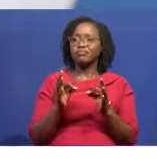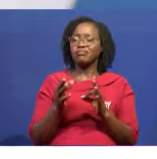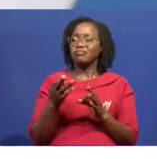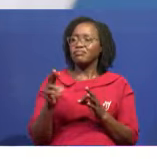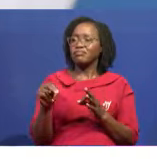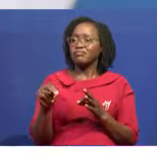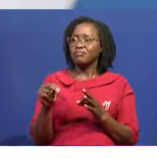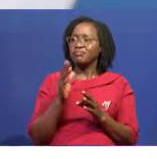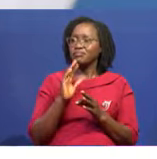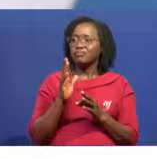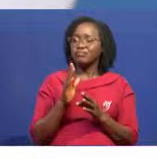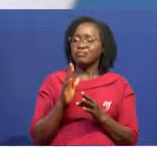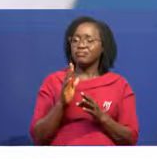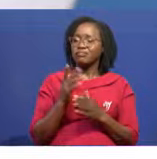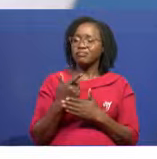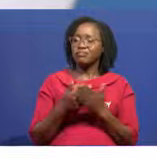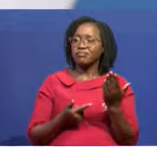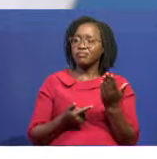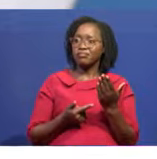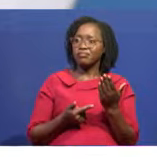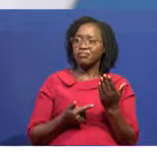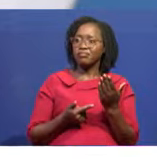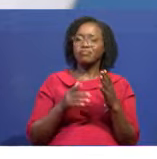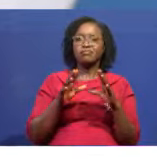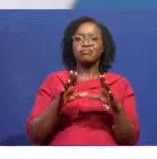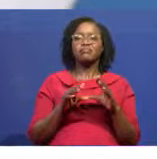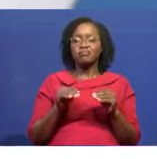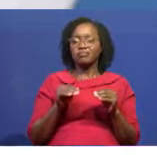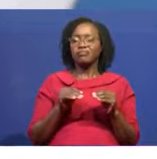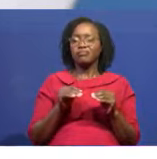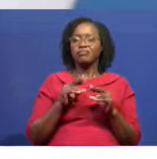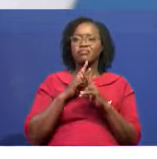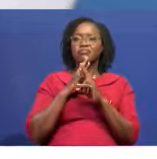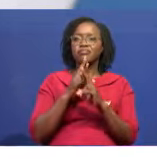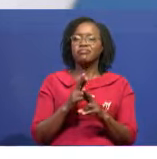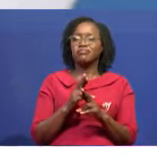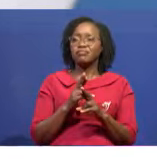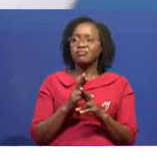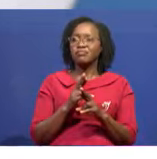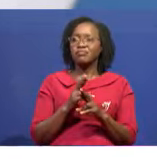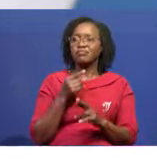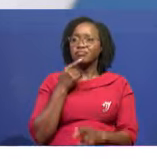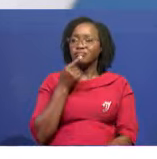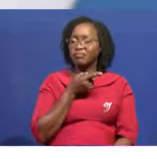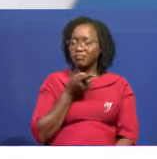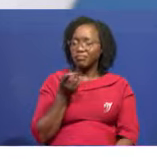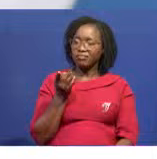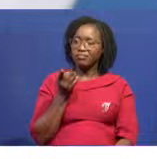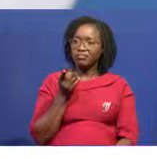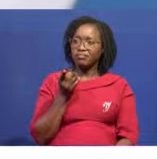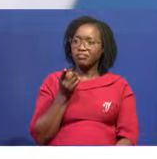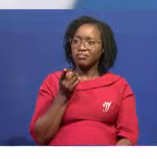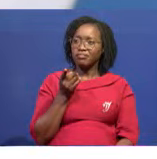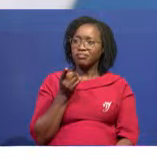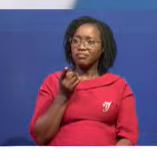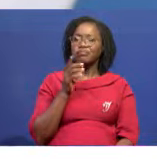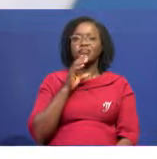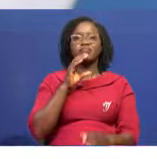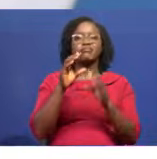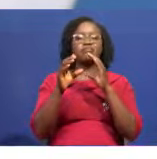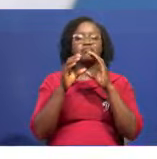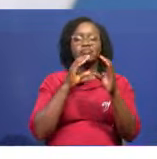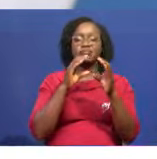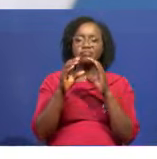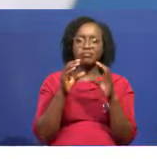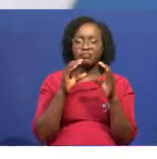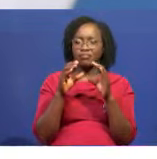to come and speak as to what they are receiving as the feedback. But I can tell you the conversation is